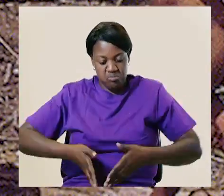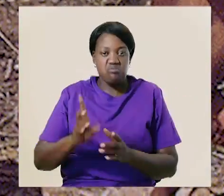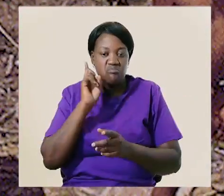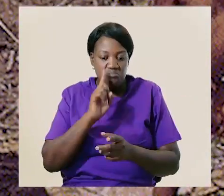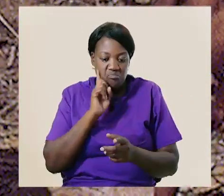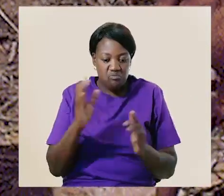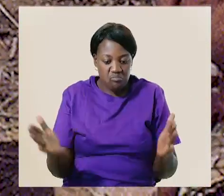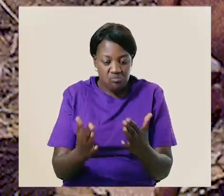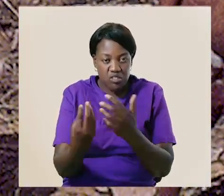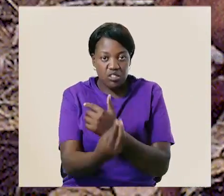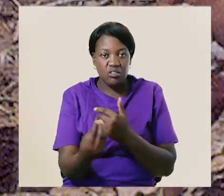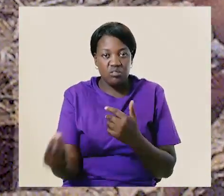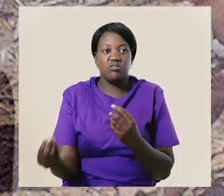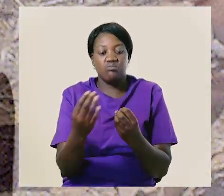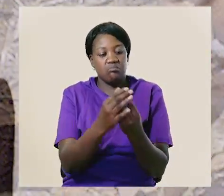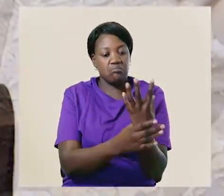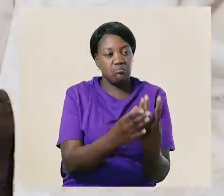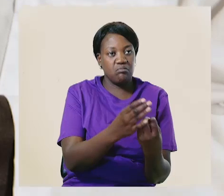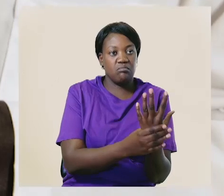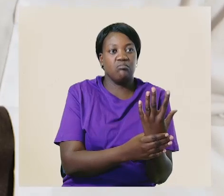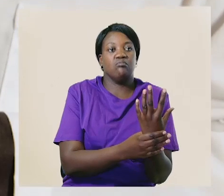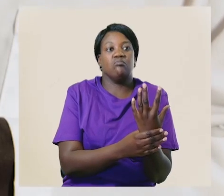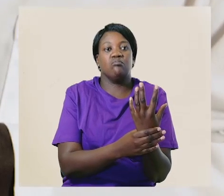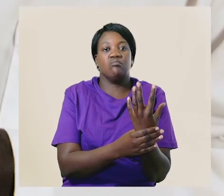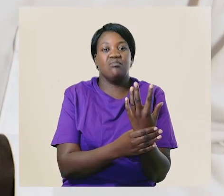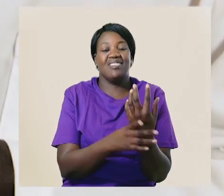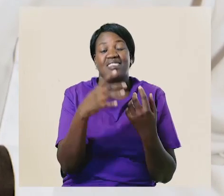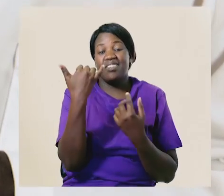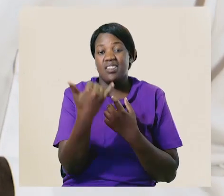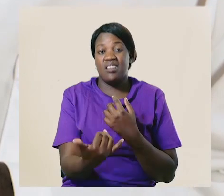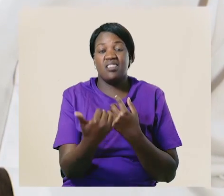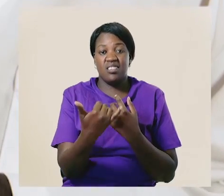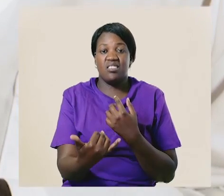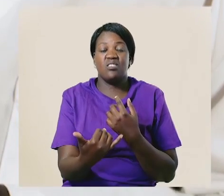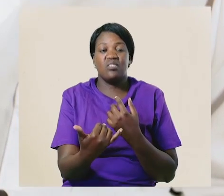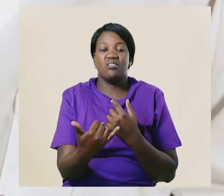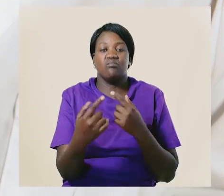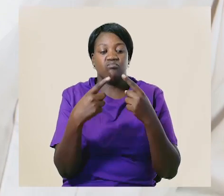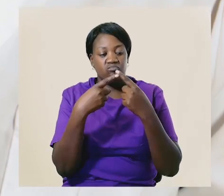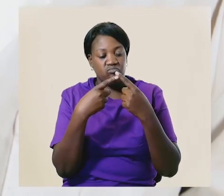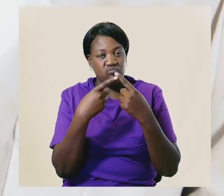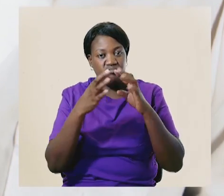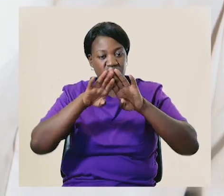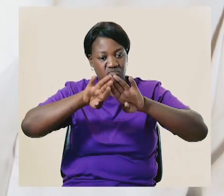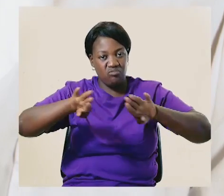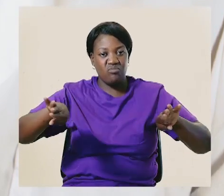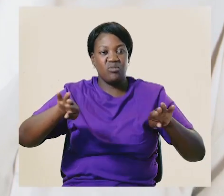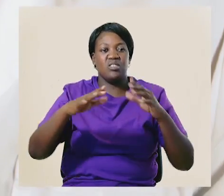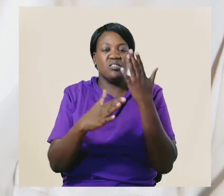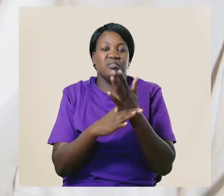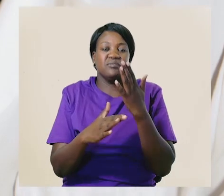and collected plants. In the modern societies, the division of labor is more